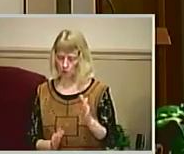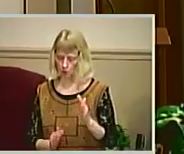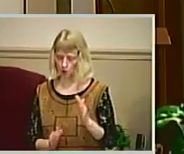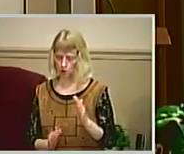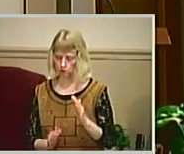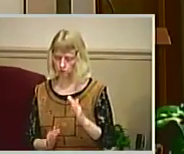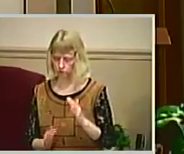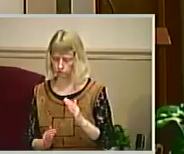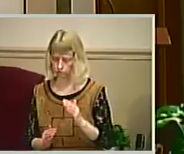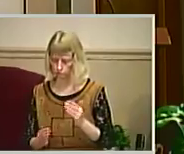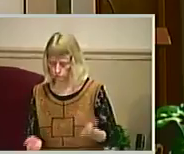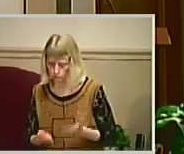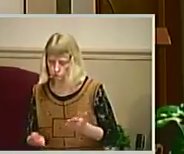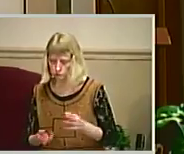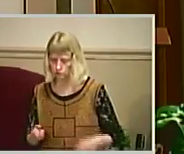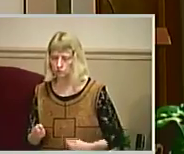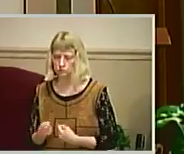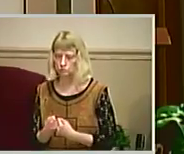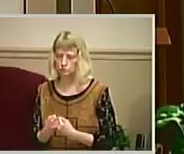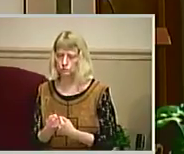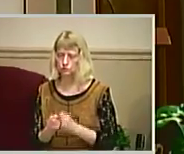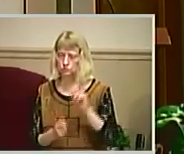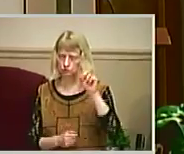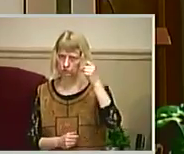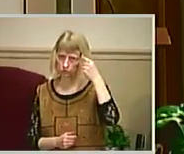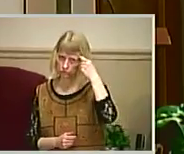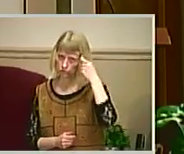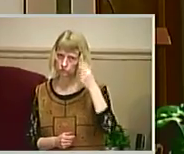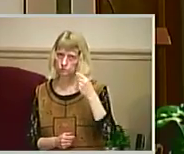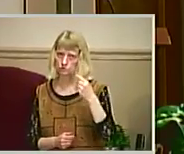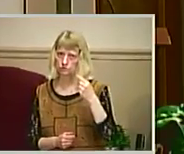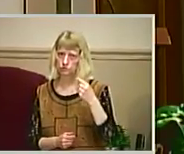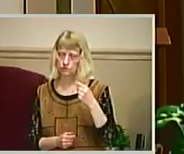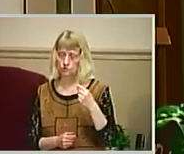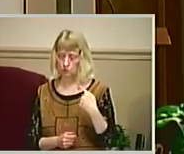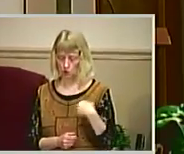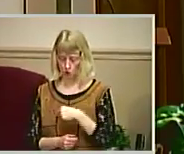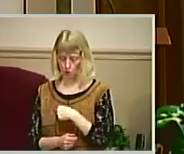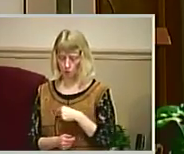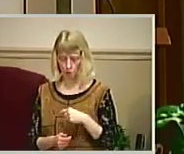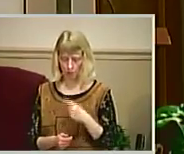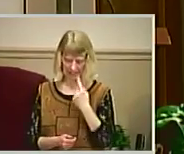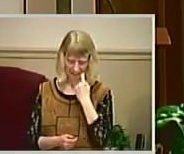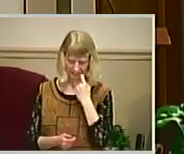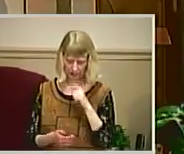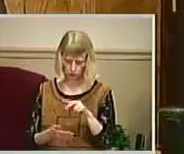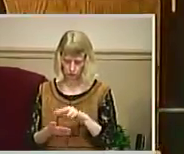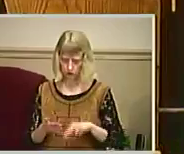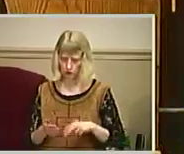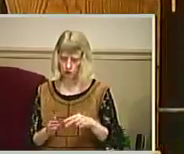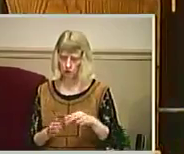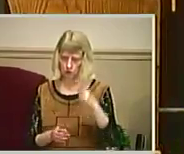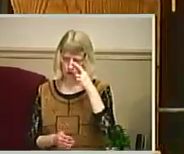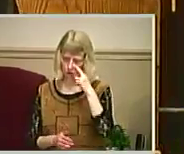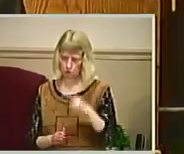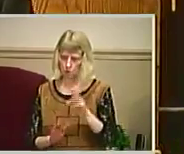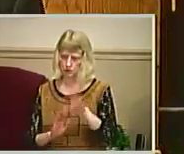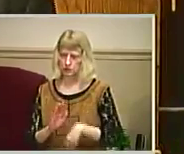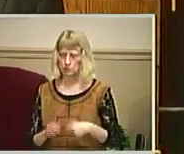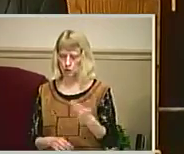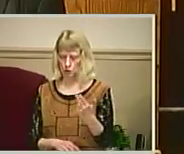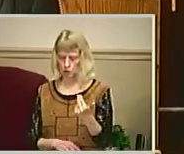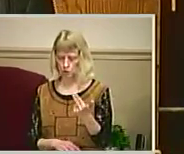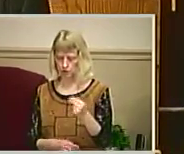and support the biblical worldview in government. We read earlier today from Romans